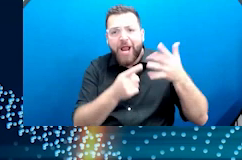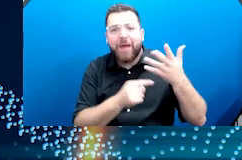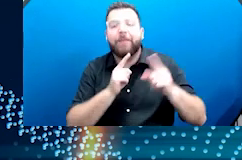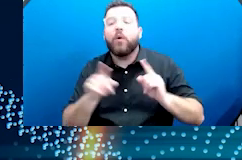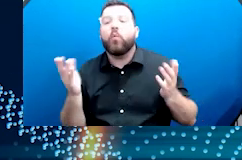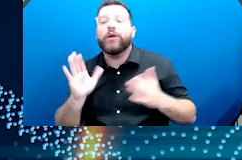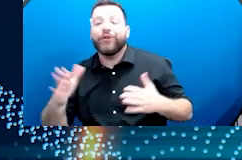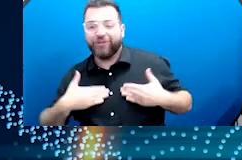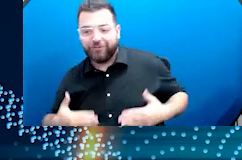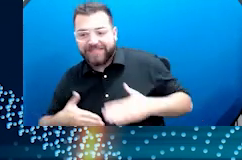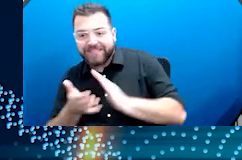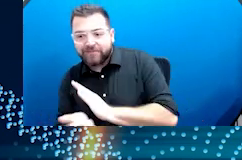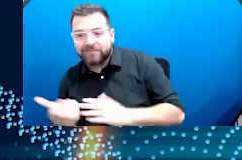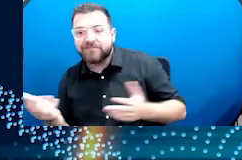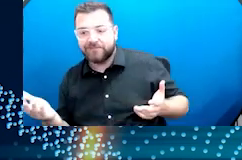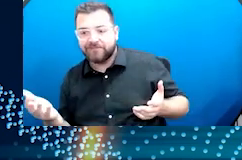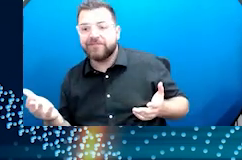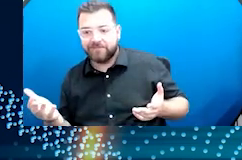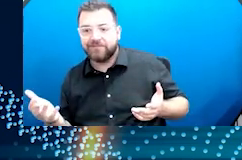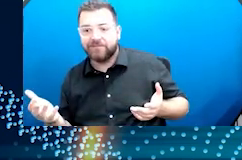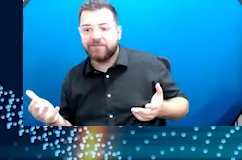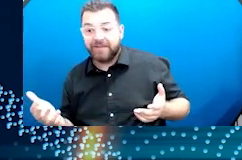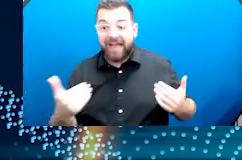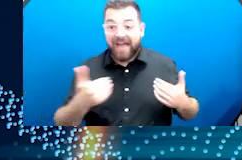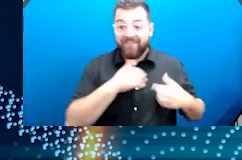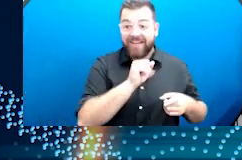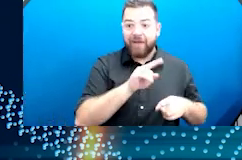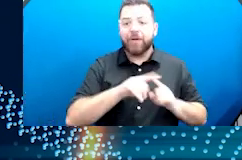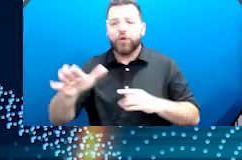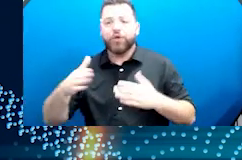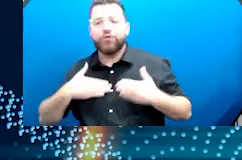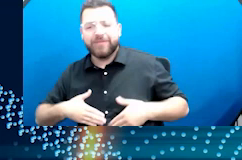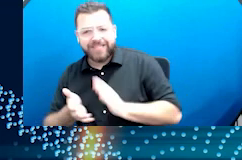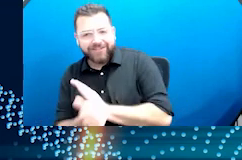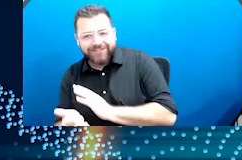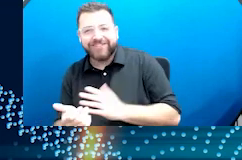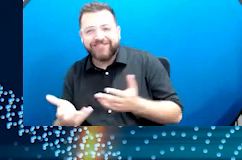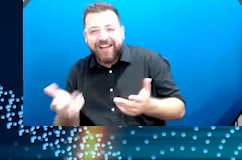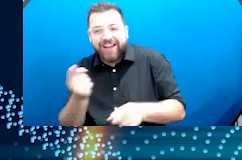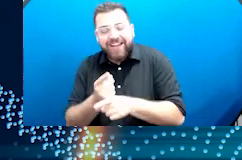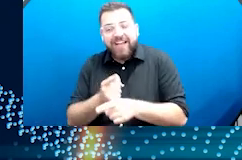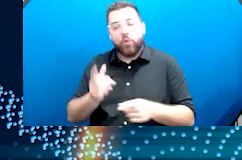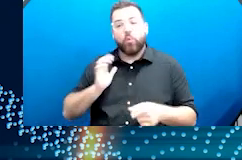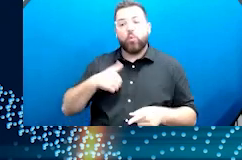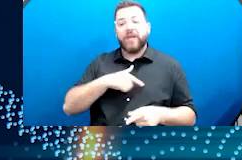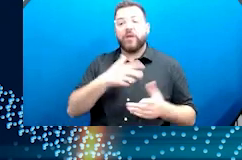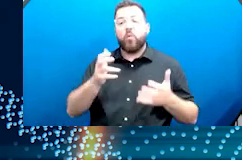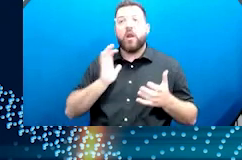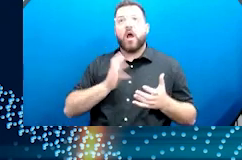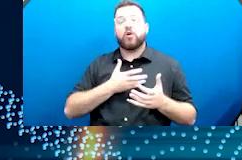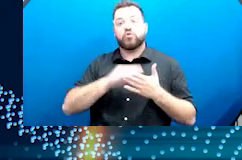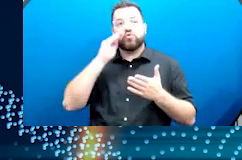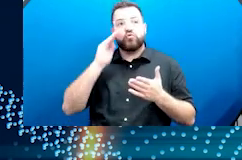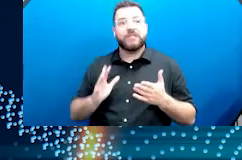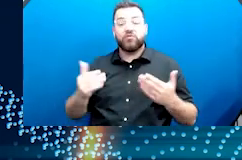though? Because ultimately what we want is for our students to have the skills, have the tools